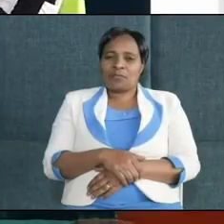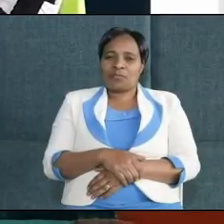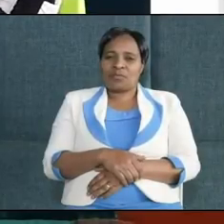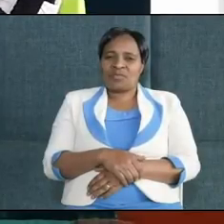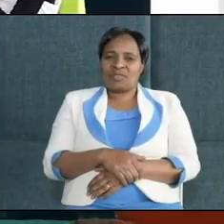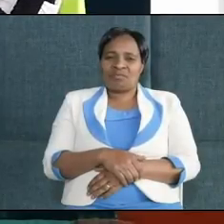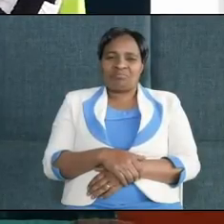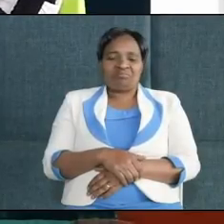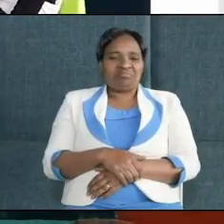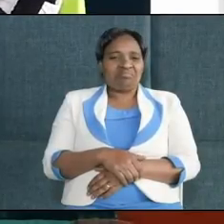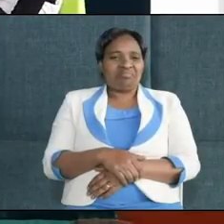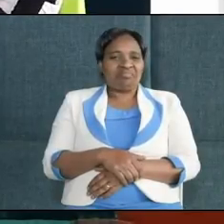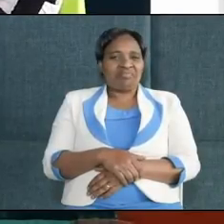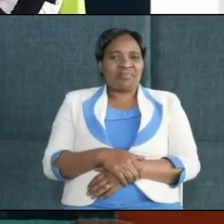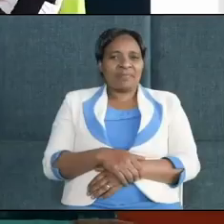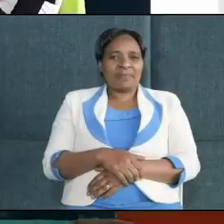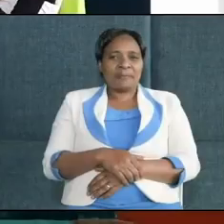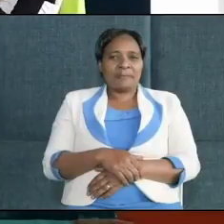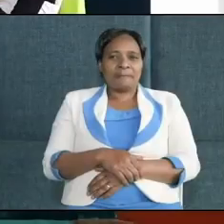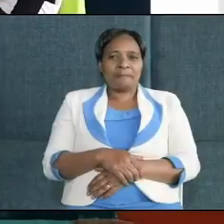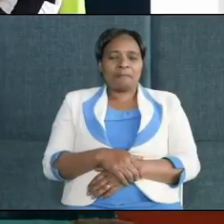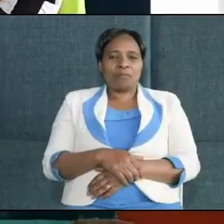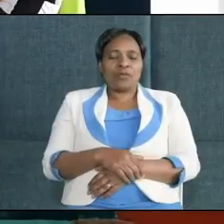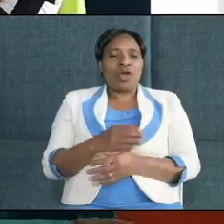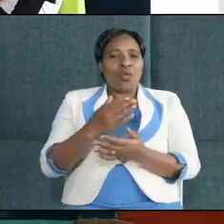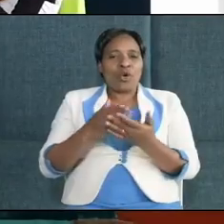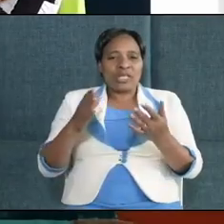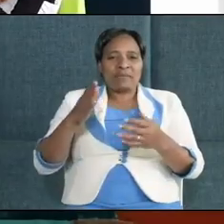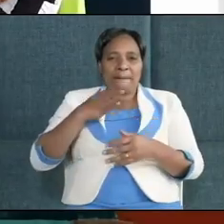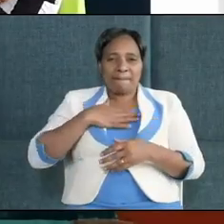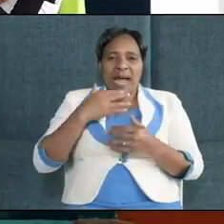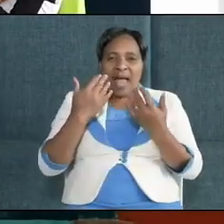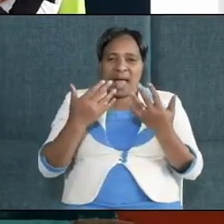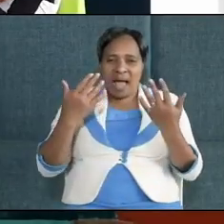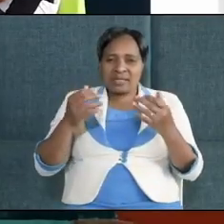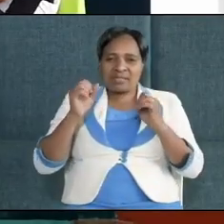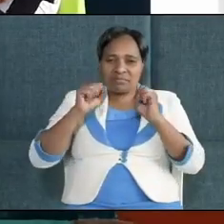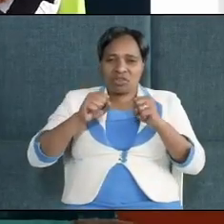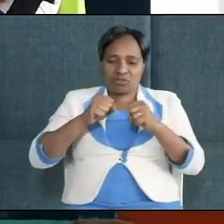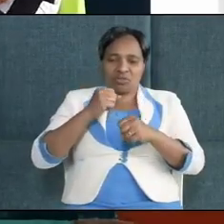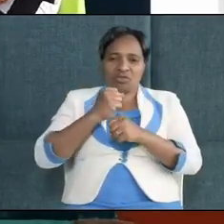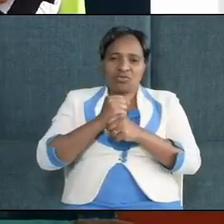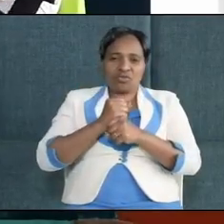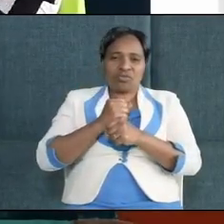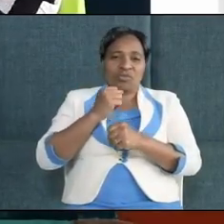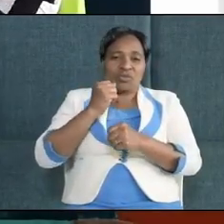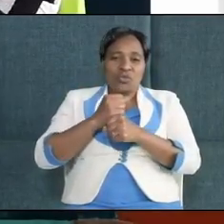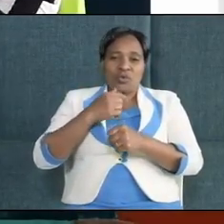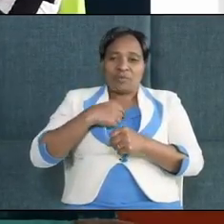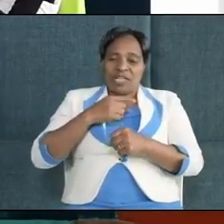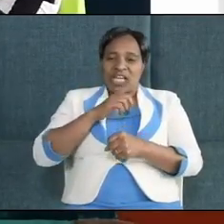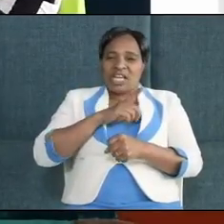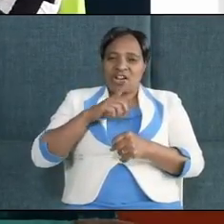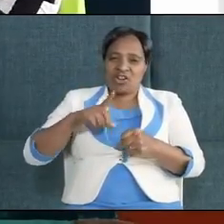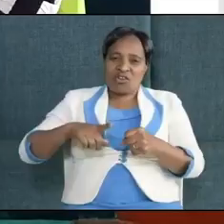might. Whatsoever your hands find to do, do it with all your